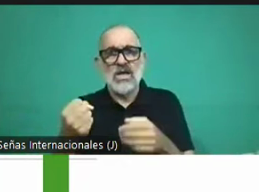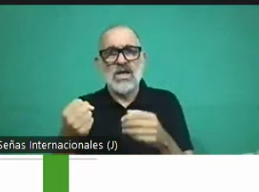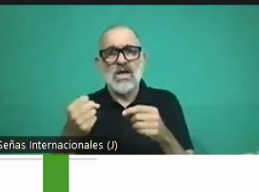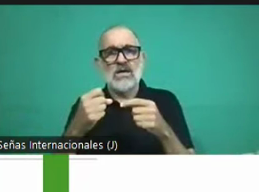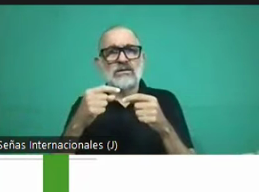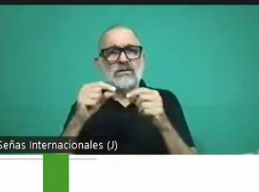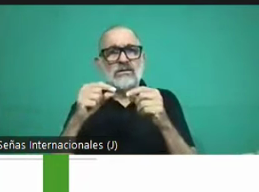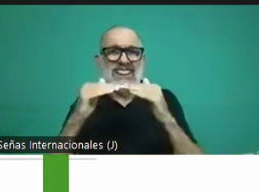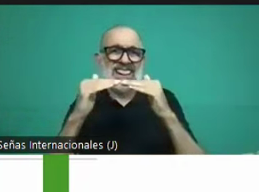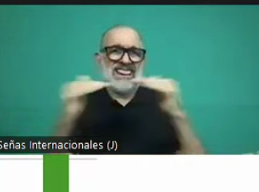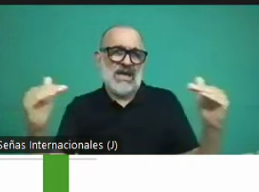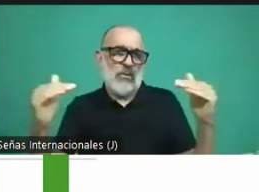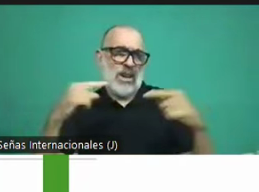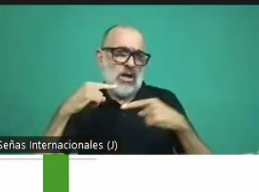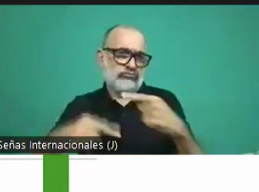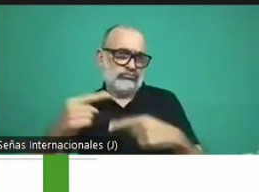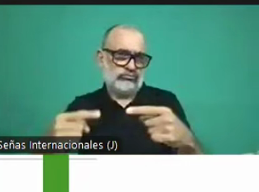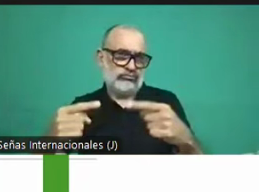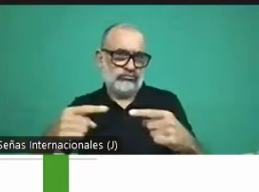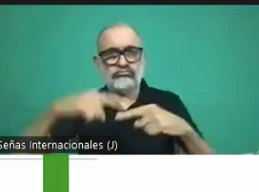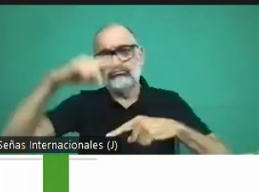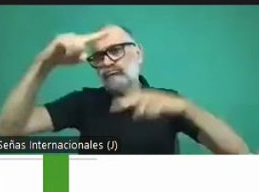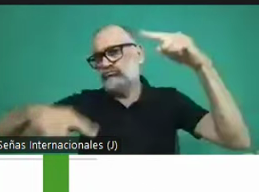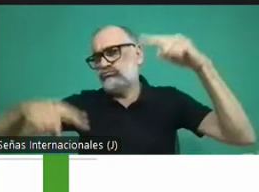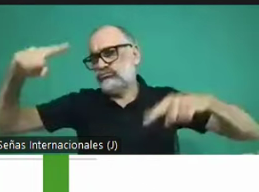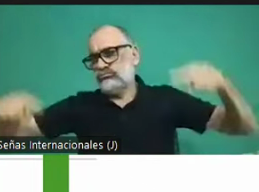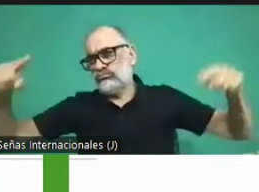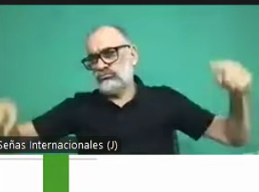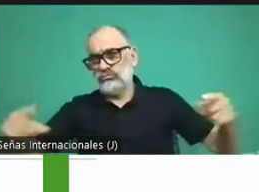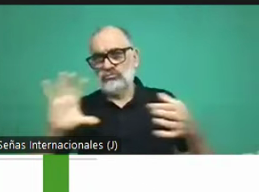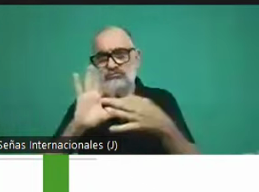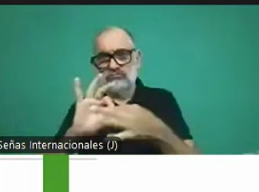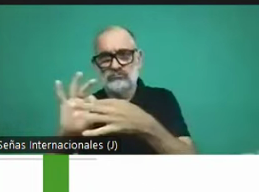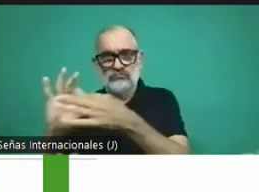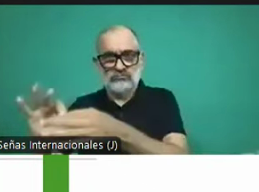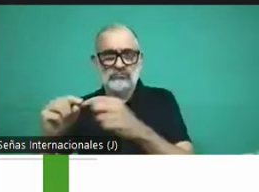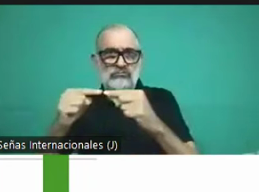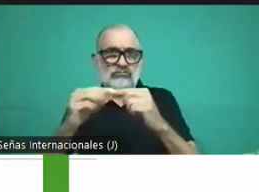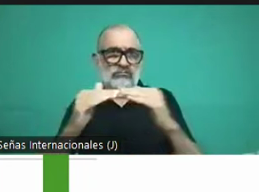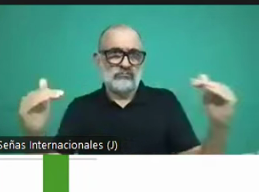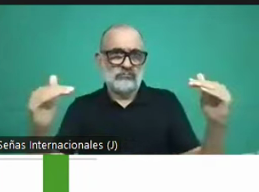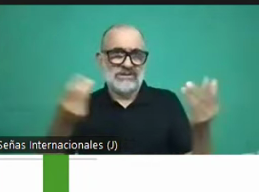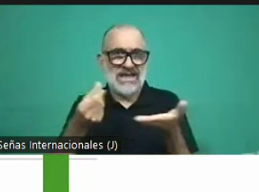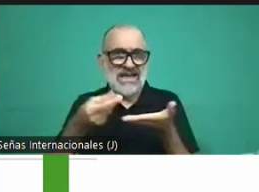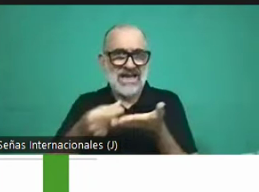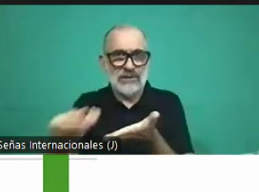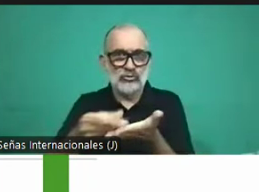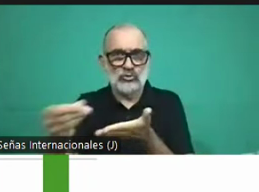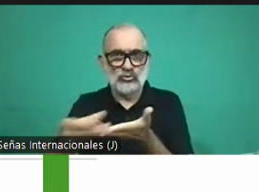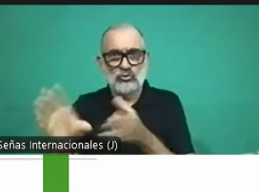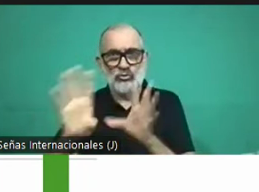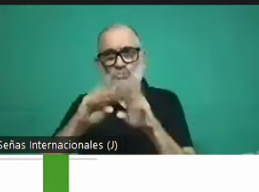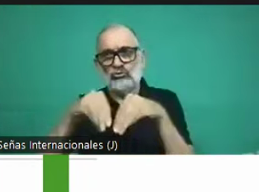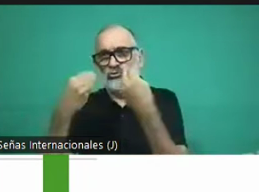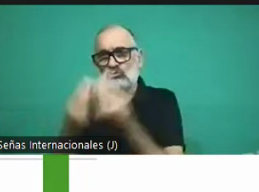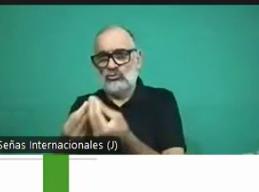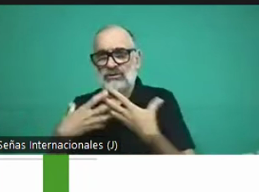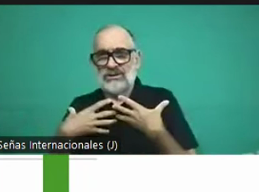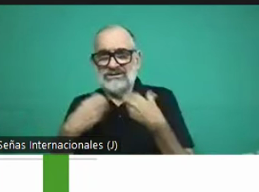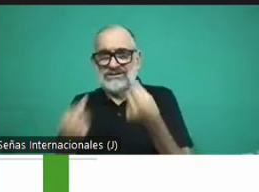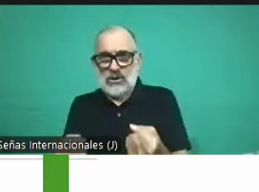that are still low. At the same time, the line, as we said, in reference to the expenditure together with the complete expenditure in